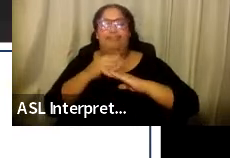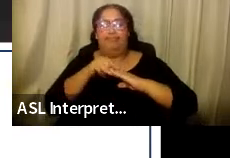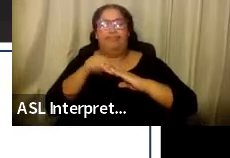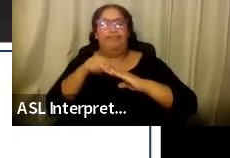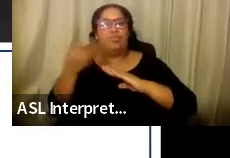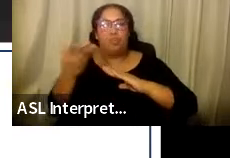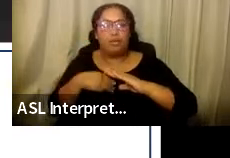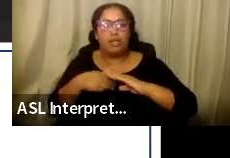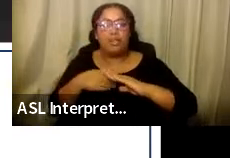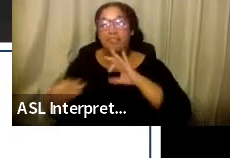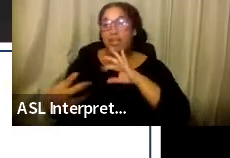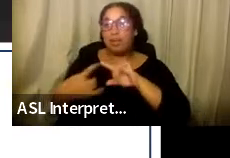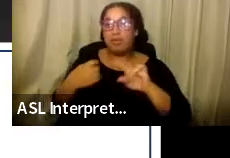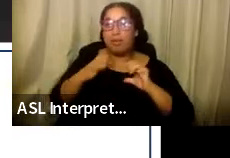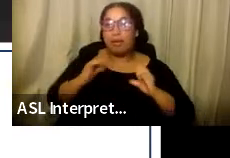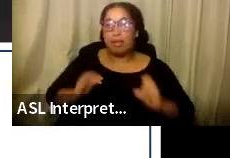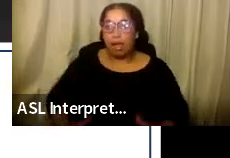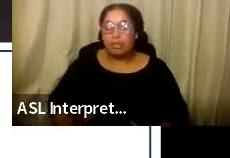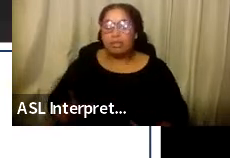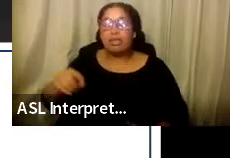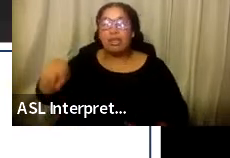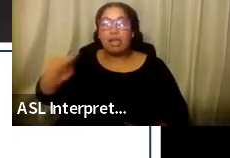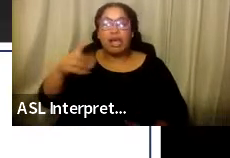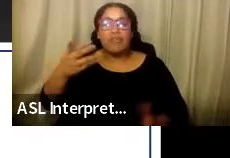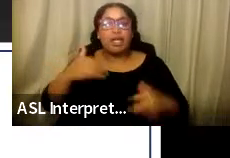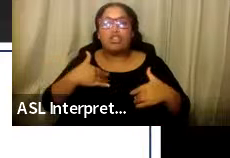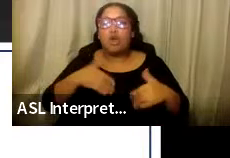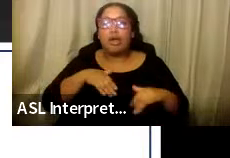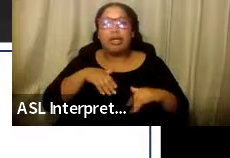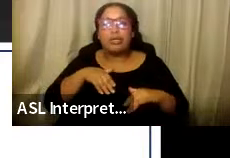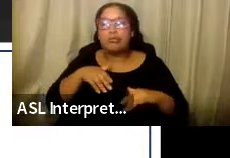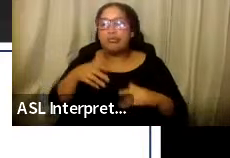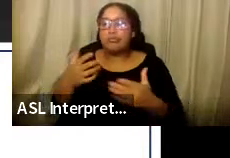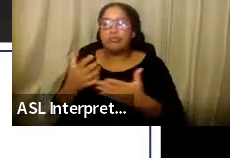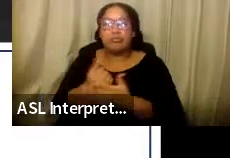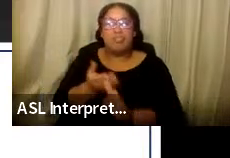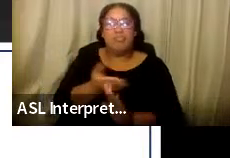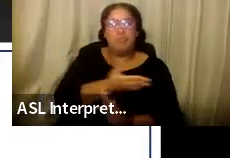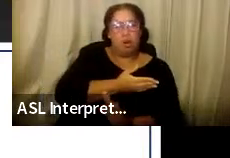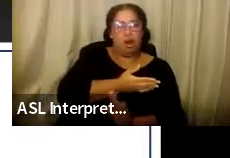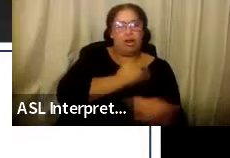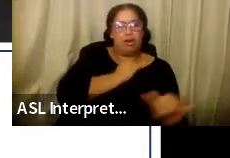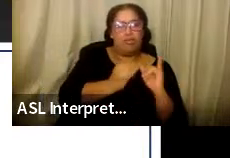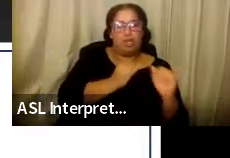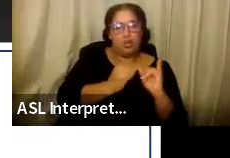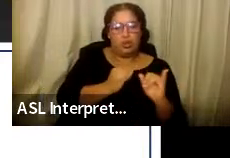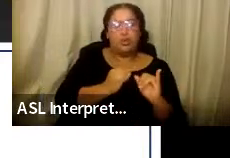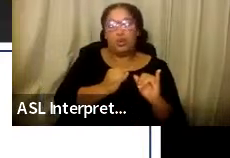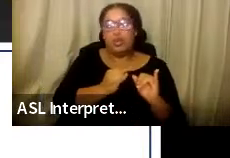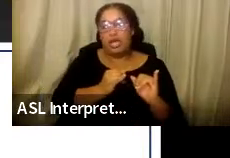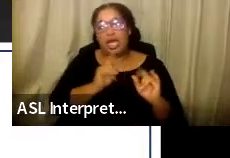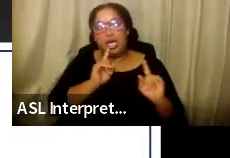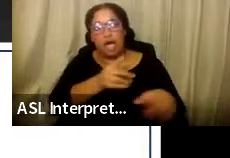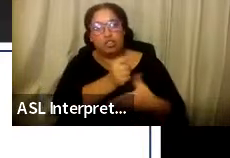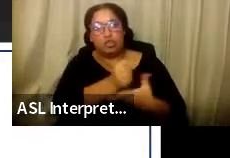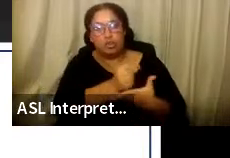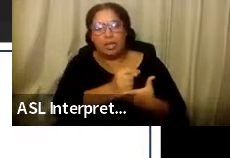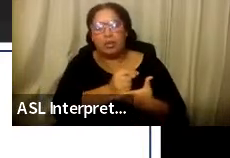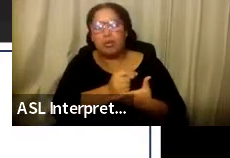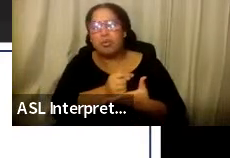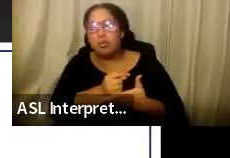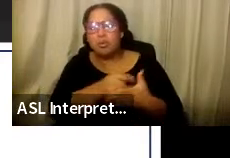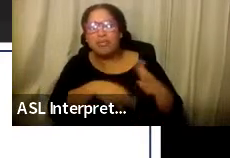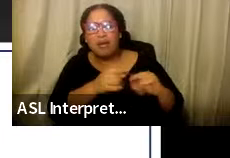from the feedback from clients who had already sought treatment prior to the call, so we continued the interview with those people.